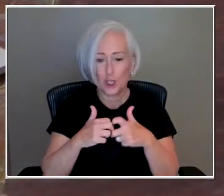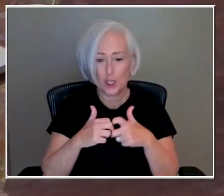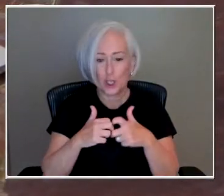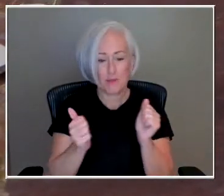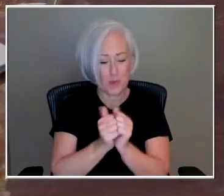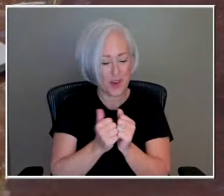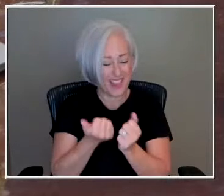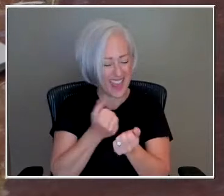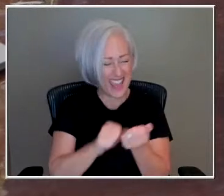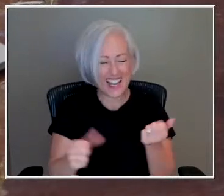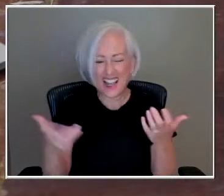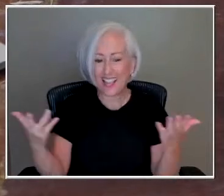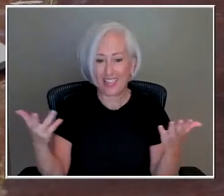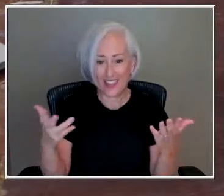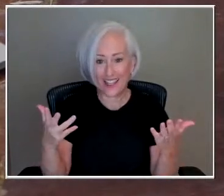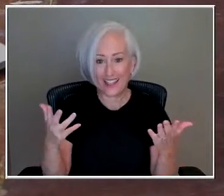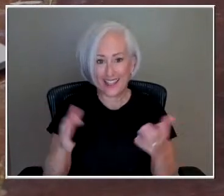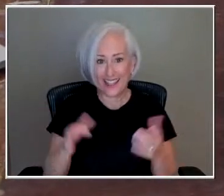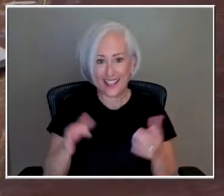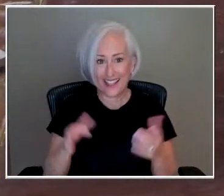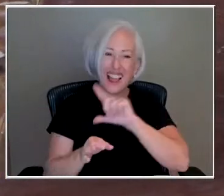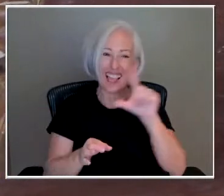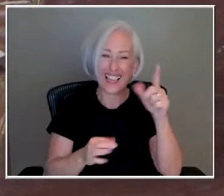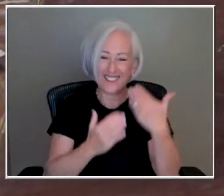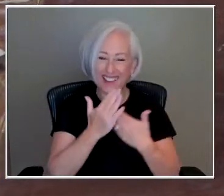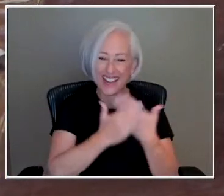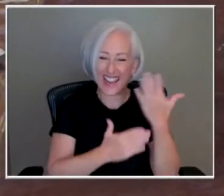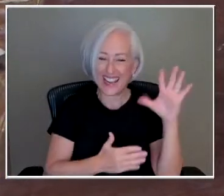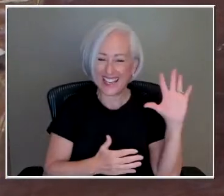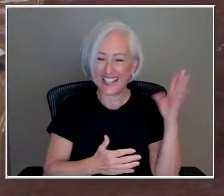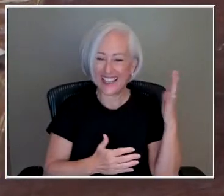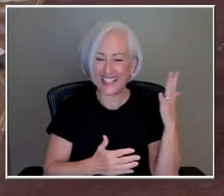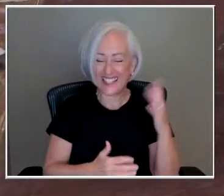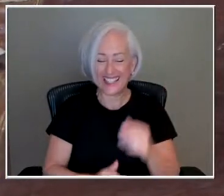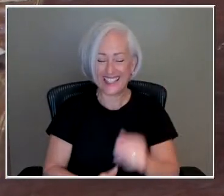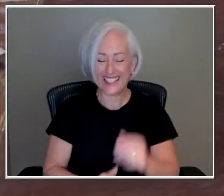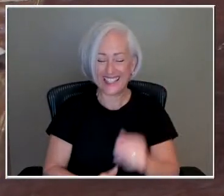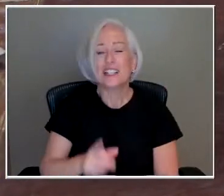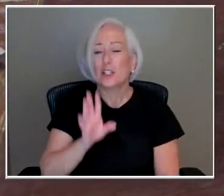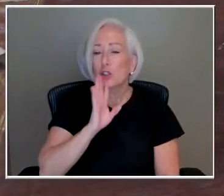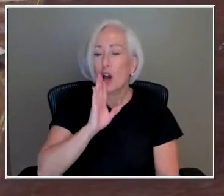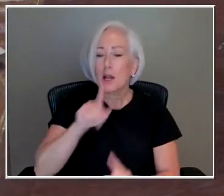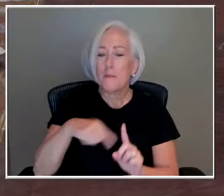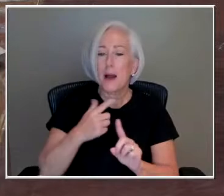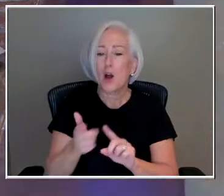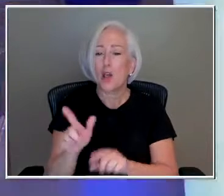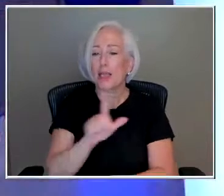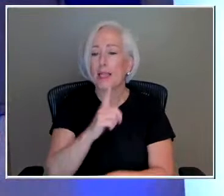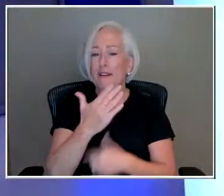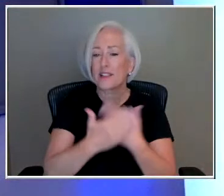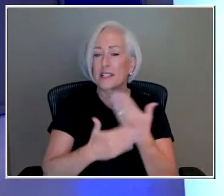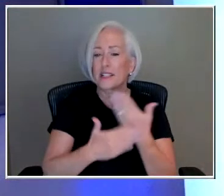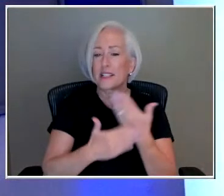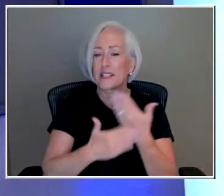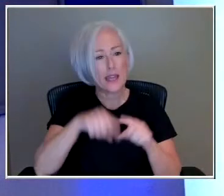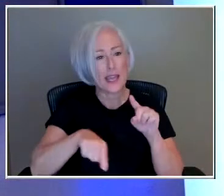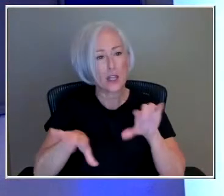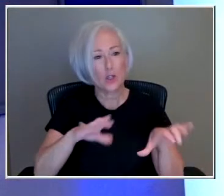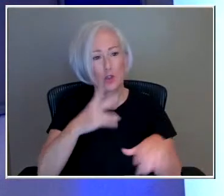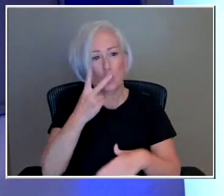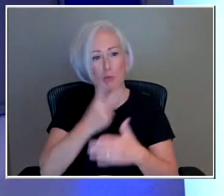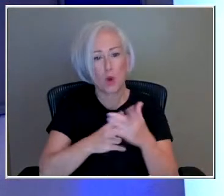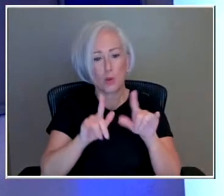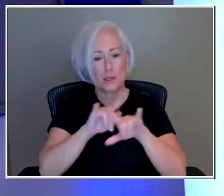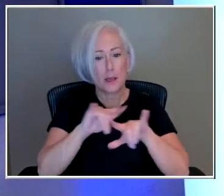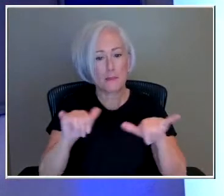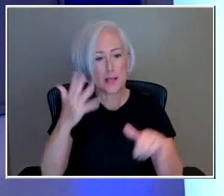anything except the left hand. Well, let's talk about that left hand. Dr. Chang, why can't you do both at the same time? Does it have